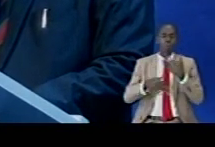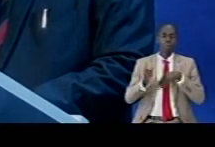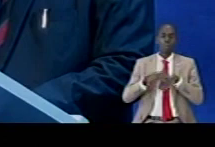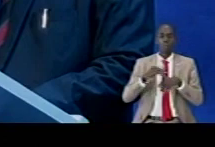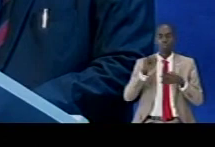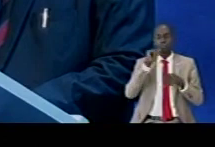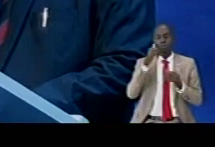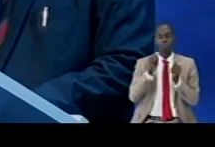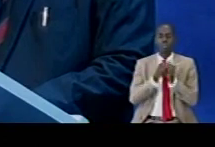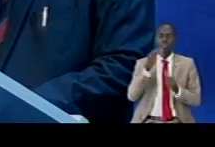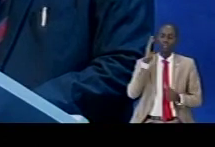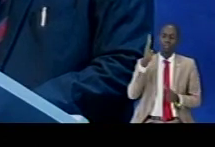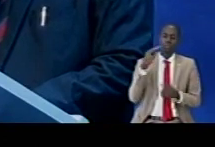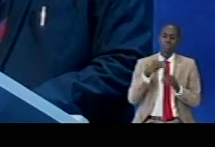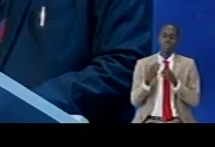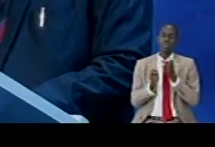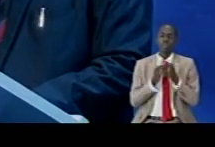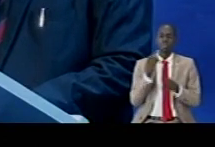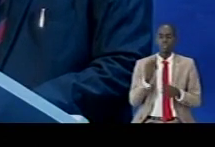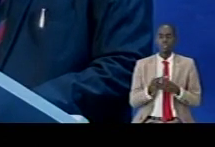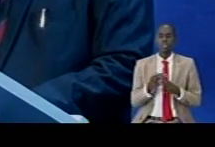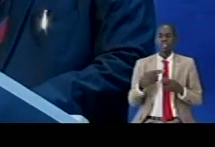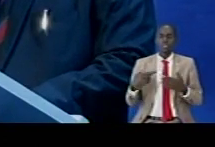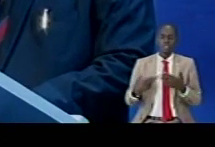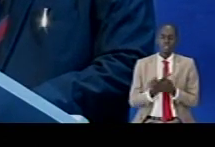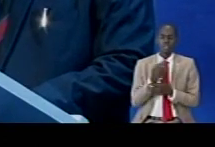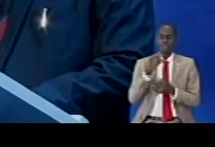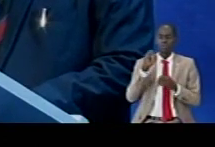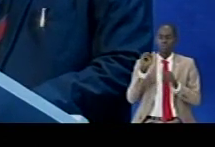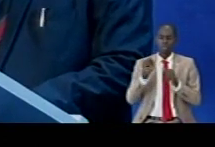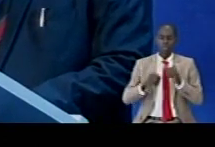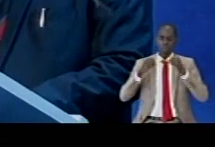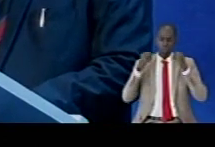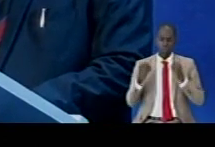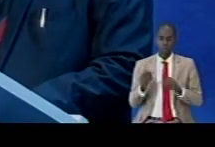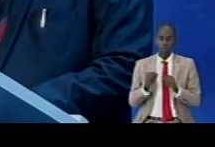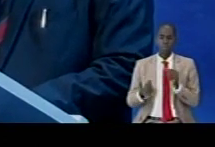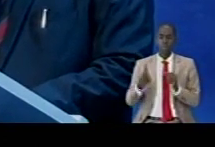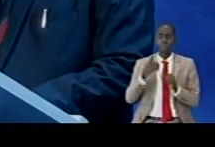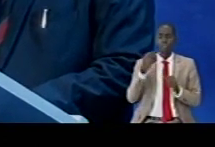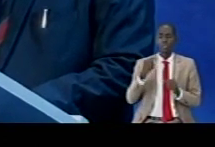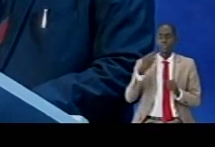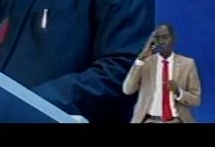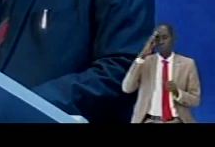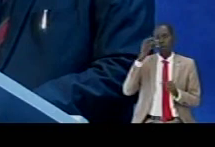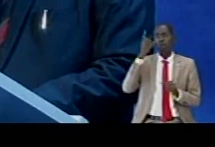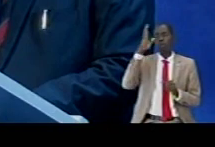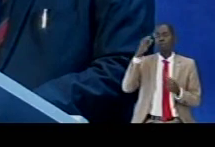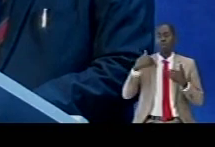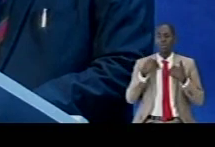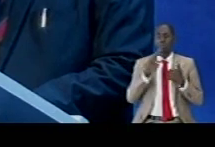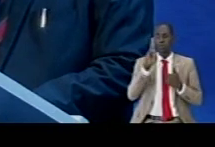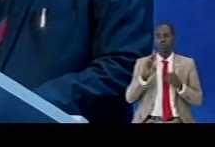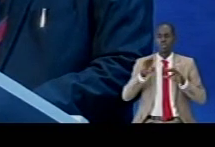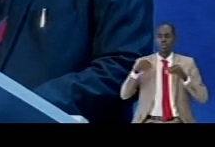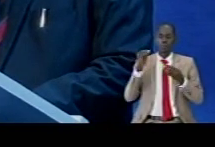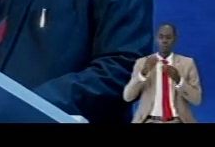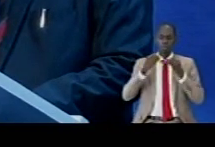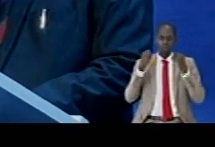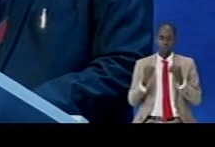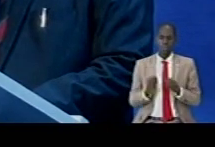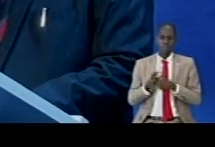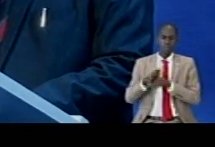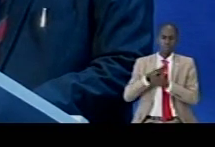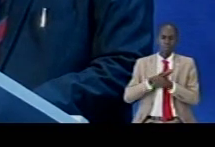Jesus' name. Amen. Renew the strength of everyone. And your minister you have used, you will renew his strength. You fill it with your